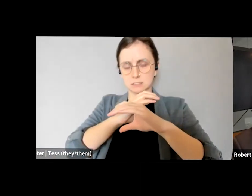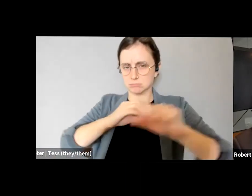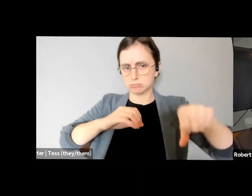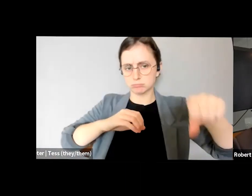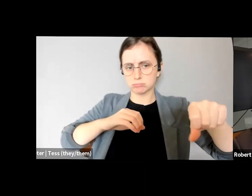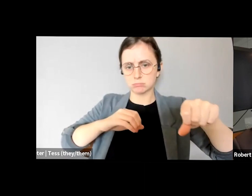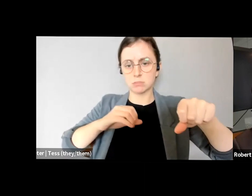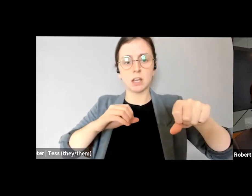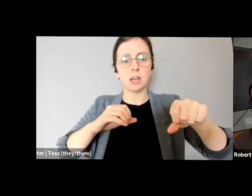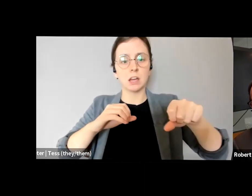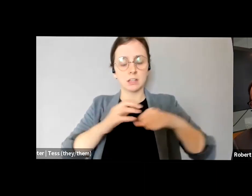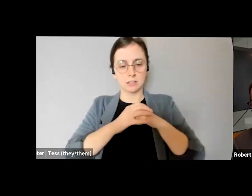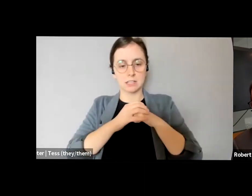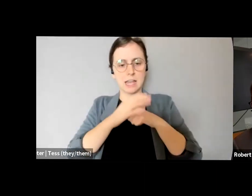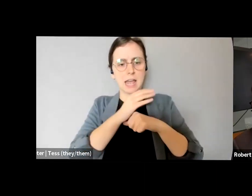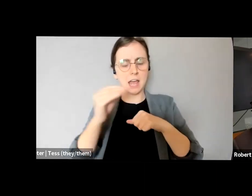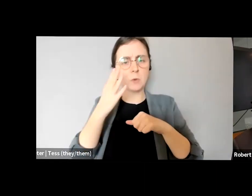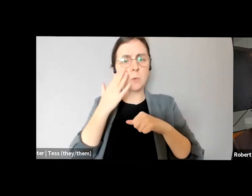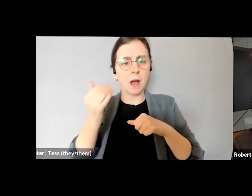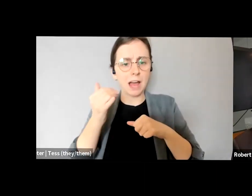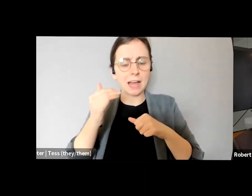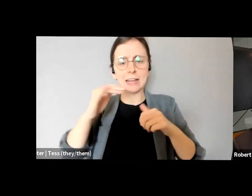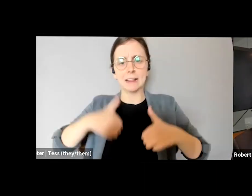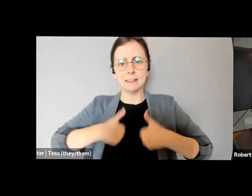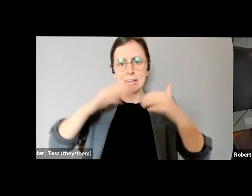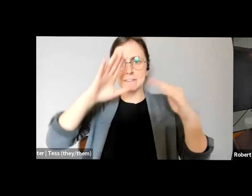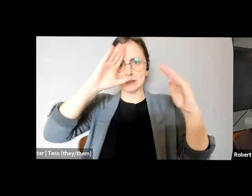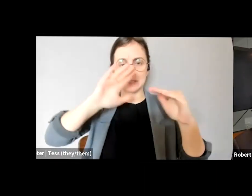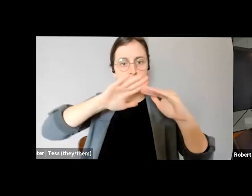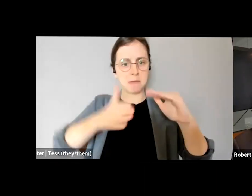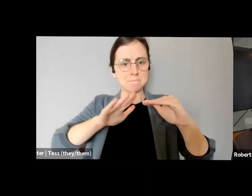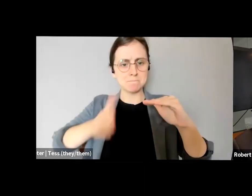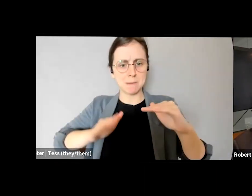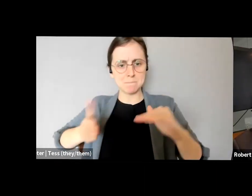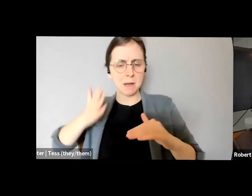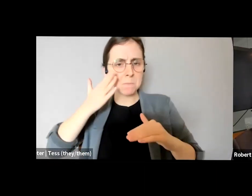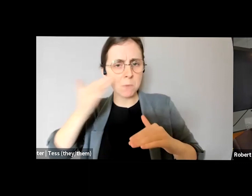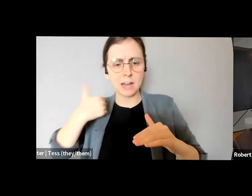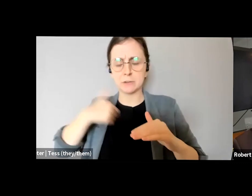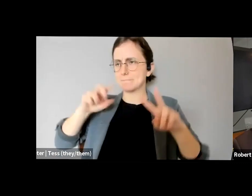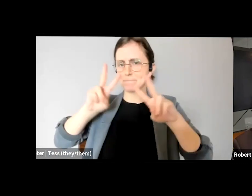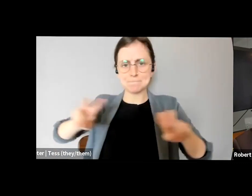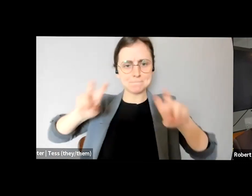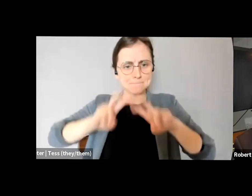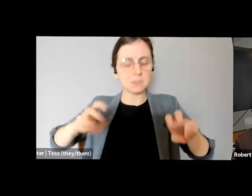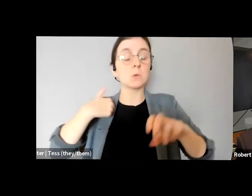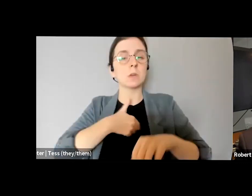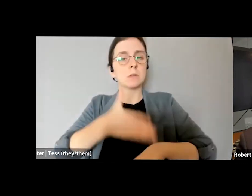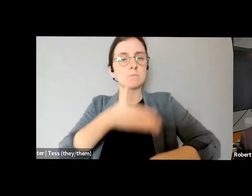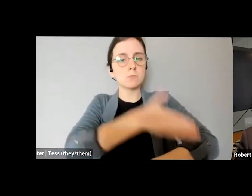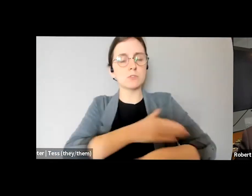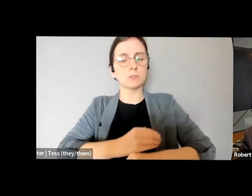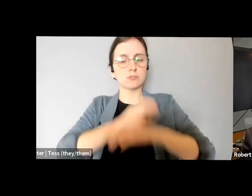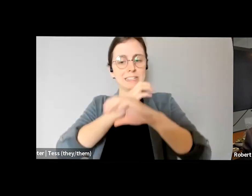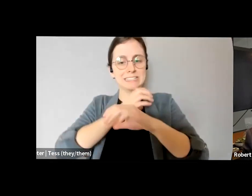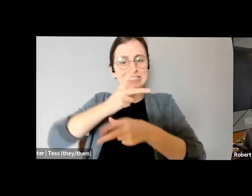that accelerated this loss of life expectancy. We're trying to improve the quality of crisis care and the